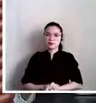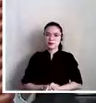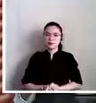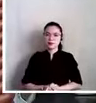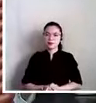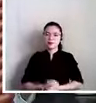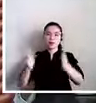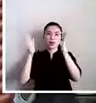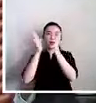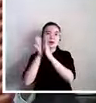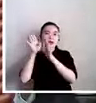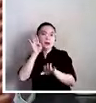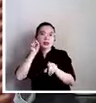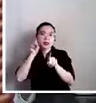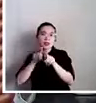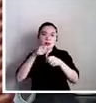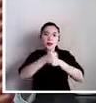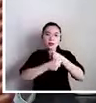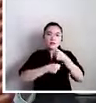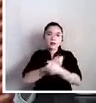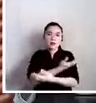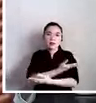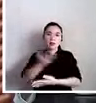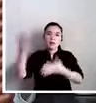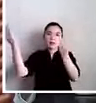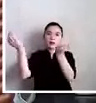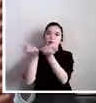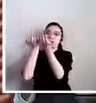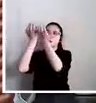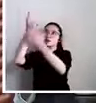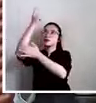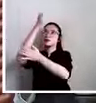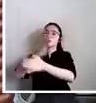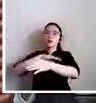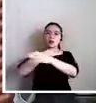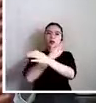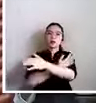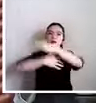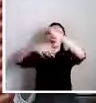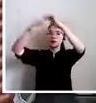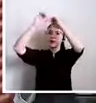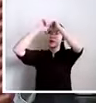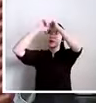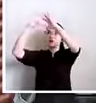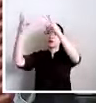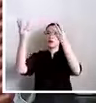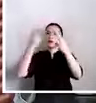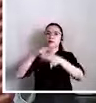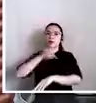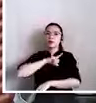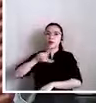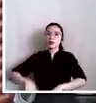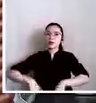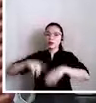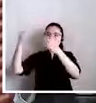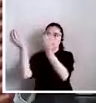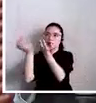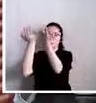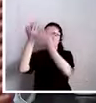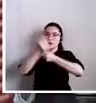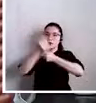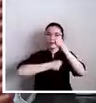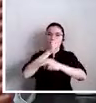brothers and sisters, that my sacrifice and yours may be acceptable to God, the Almighty Father. May the Lord accept the sacrifice at your